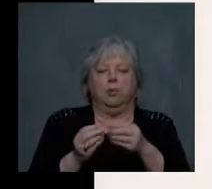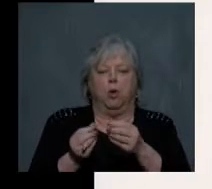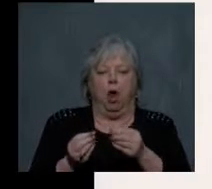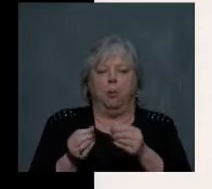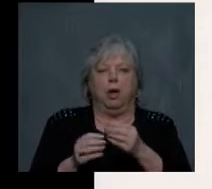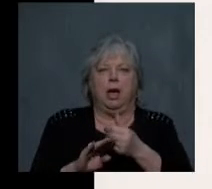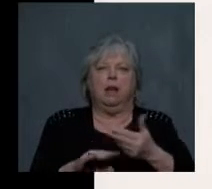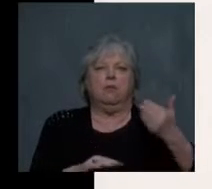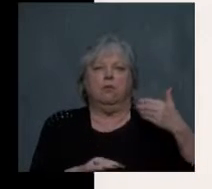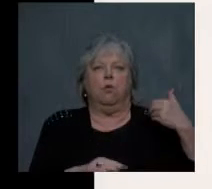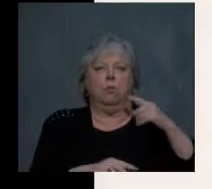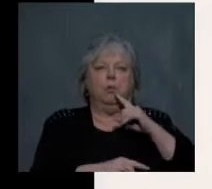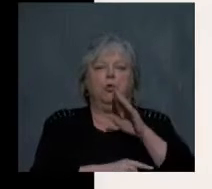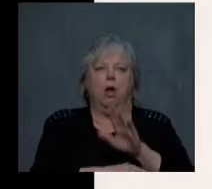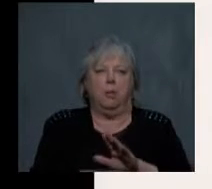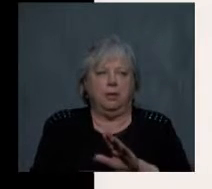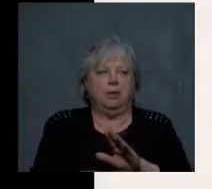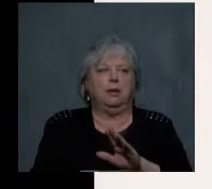2.